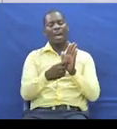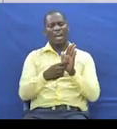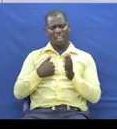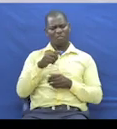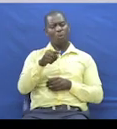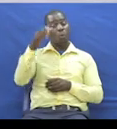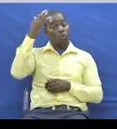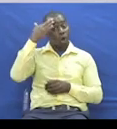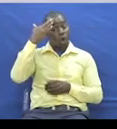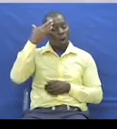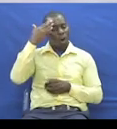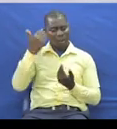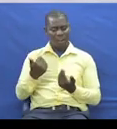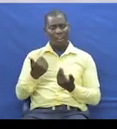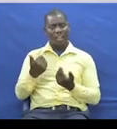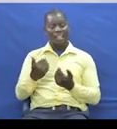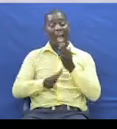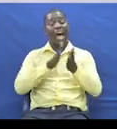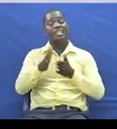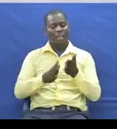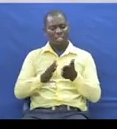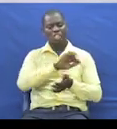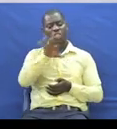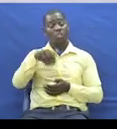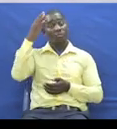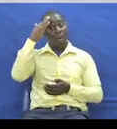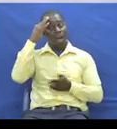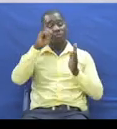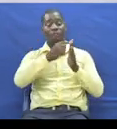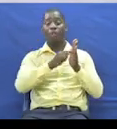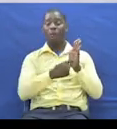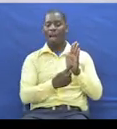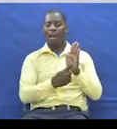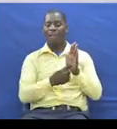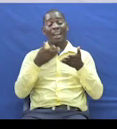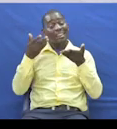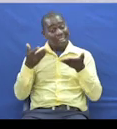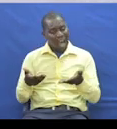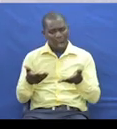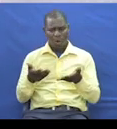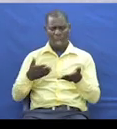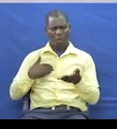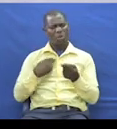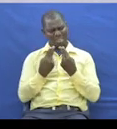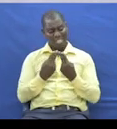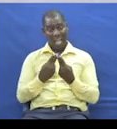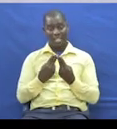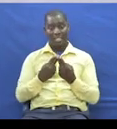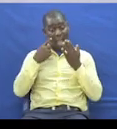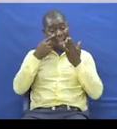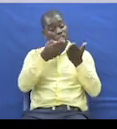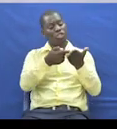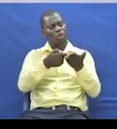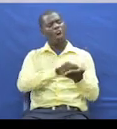asked to know these aspects, you will have to know this formula. Now we have now discussed and look